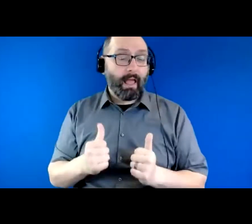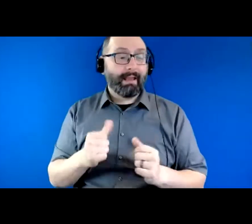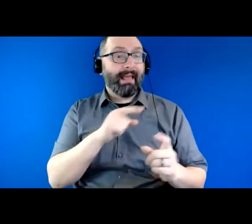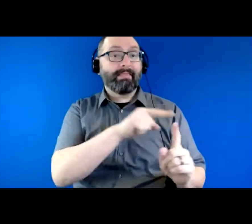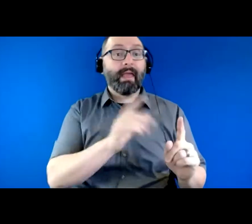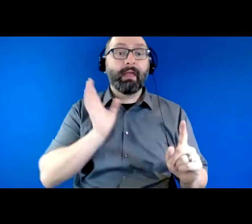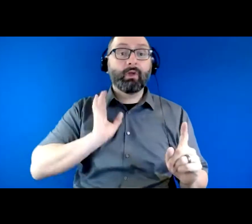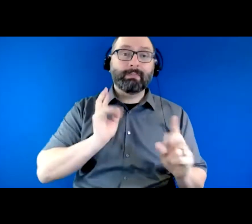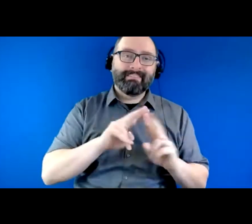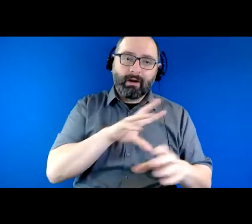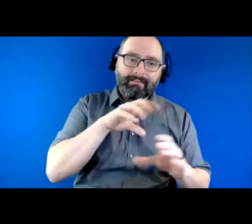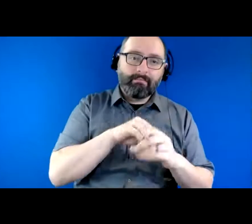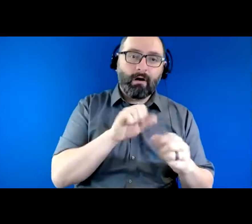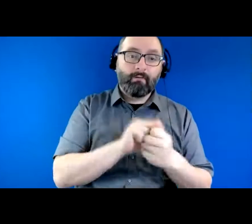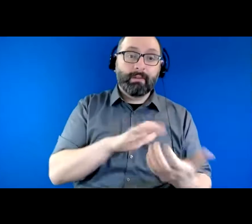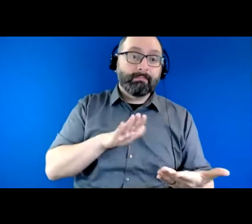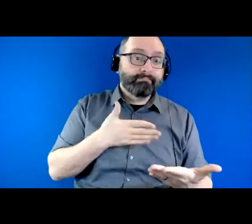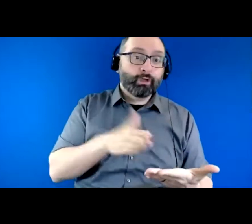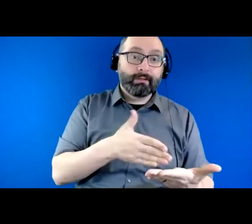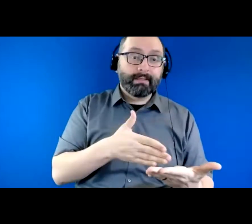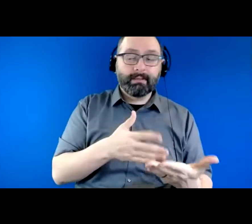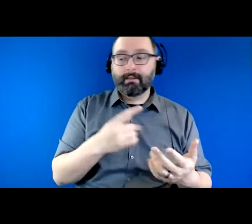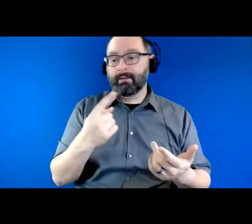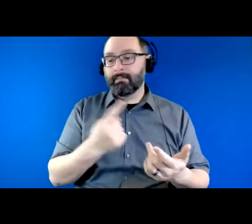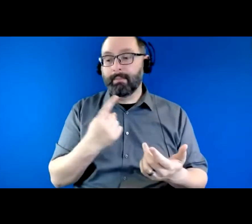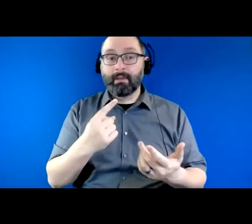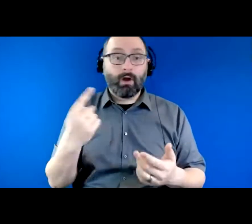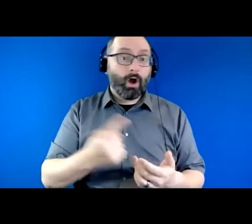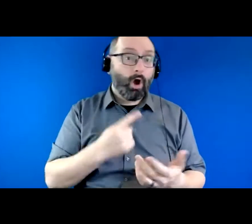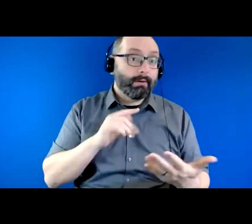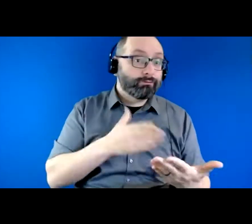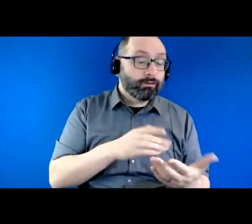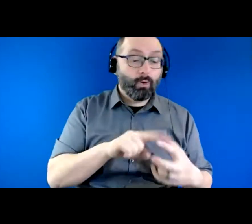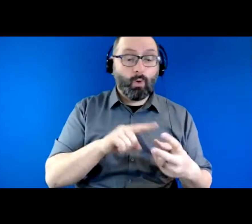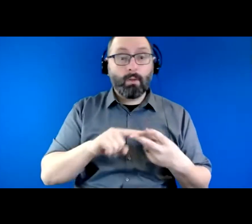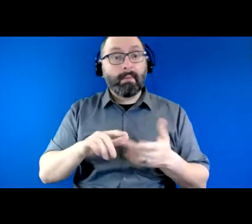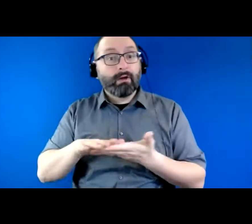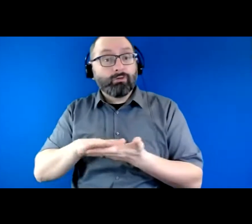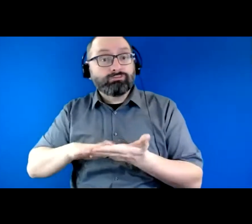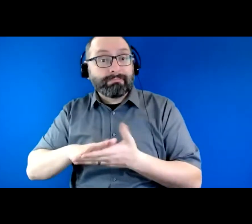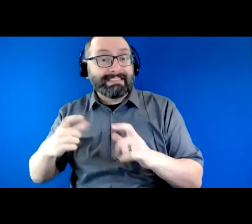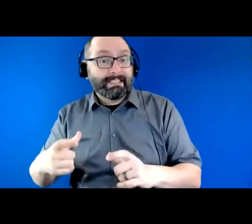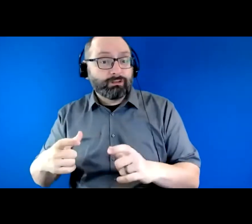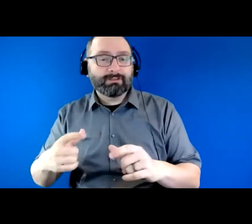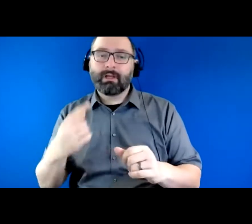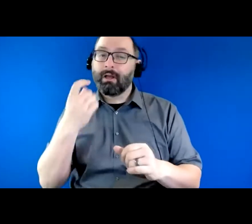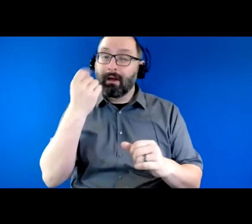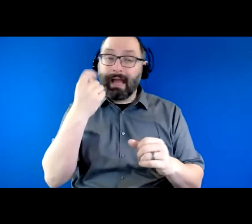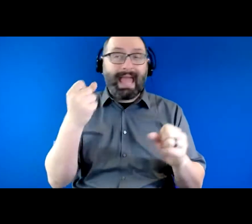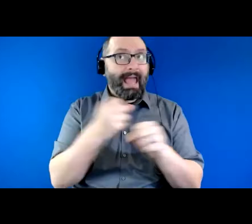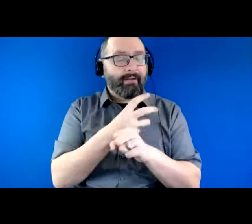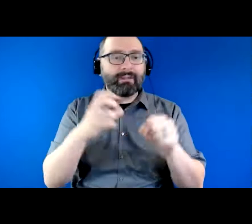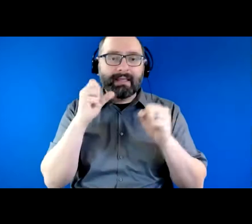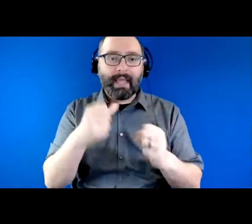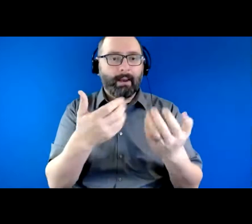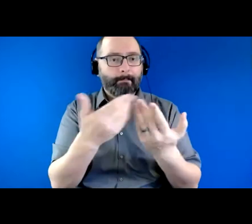mealtime. So whether that's preparing the meal or always doing the dishes, you can break it up. Like I said, everything can be broken up into